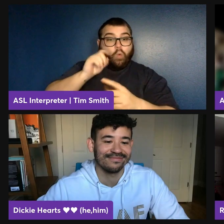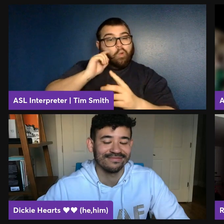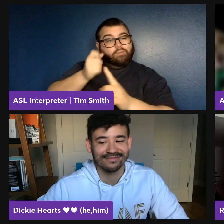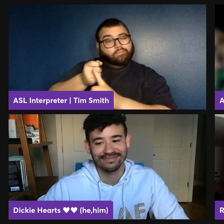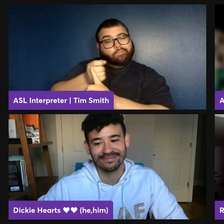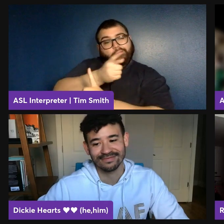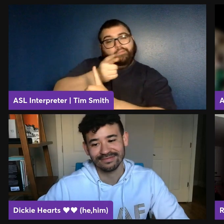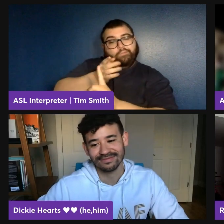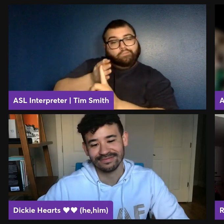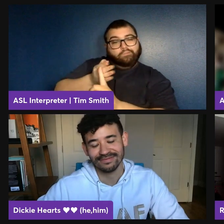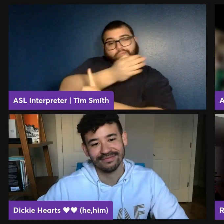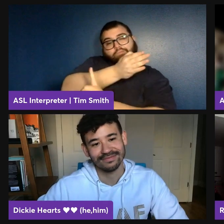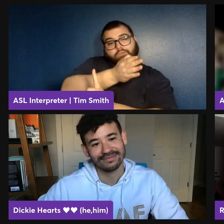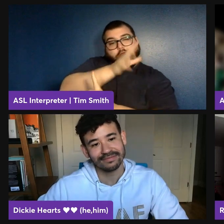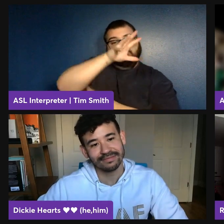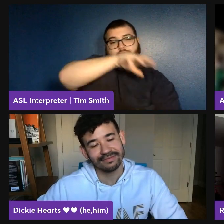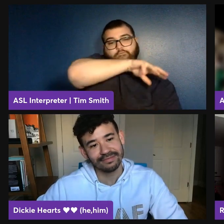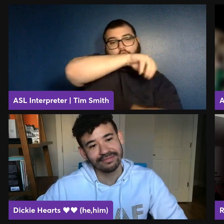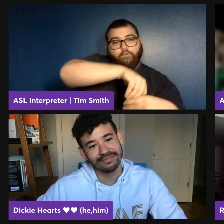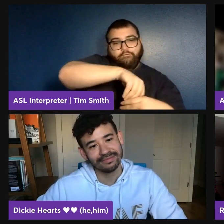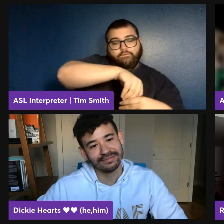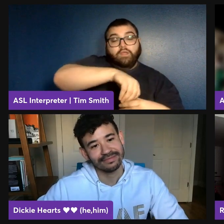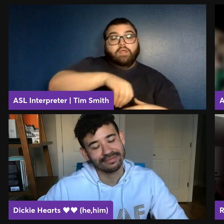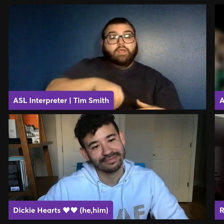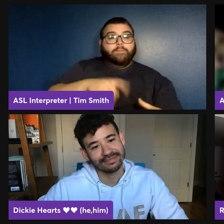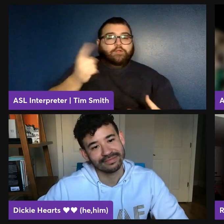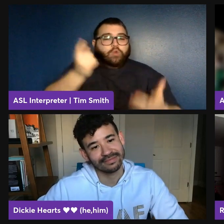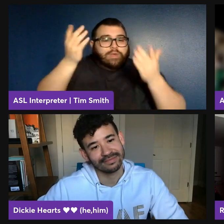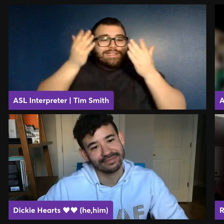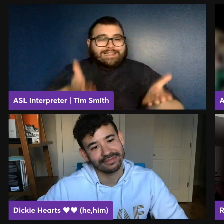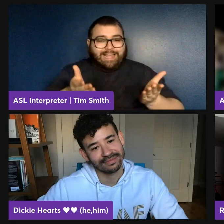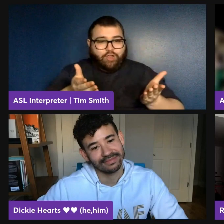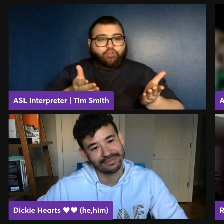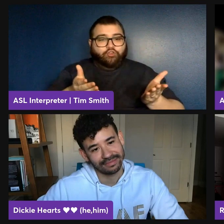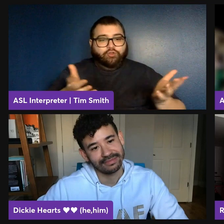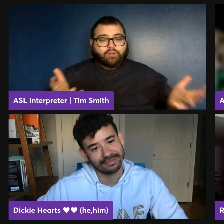but it's always there. And